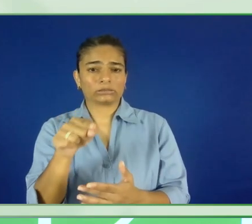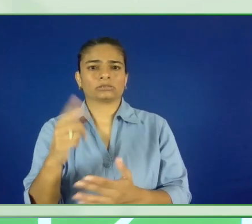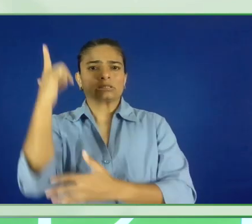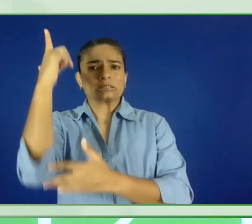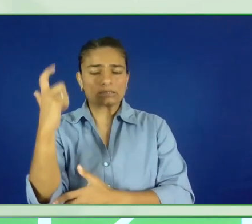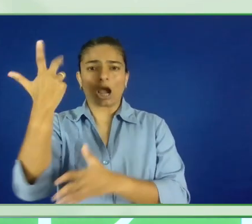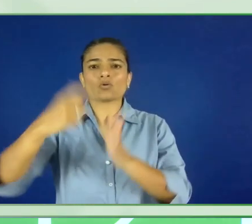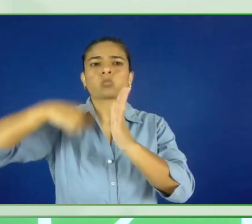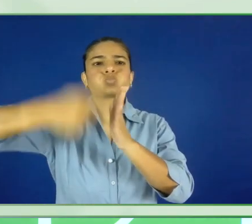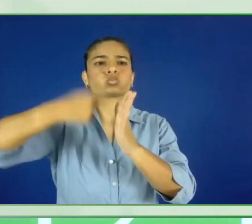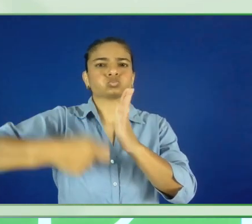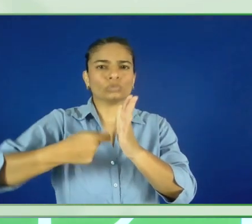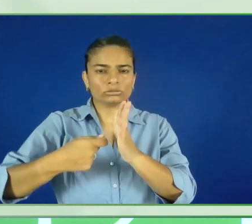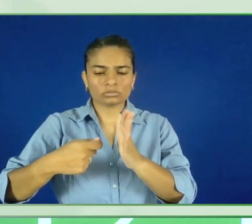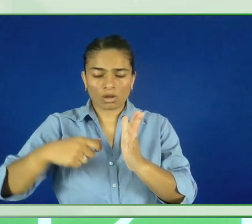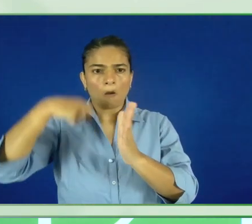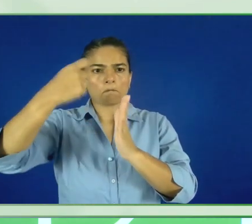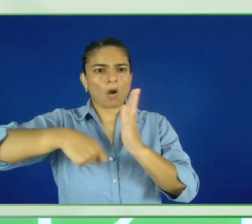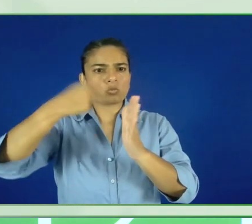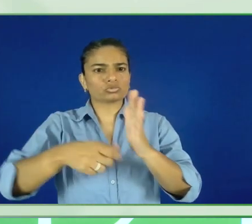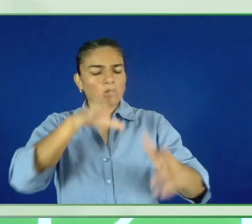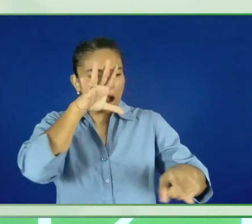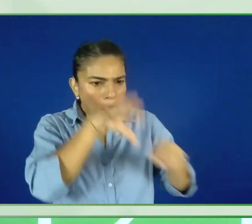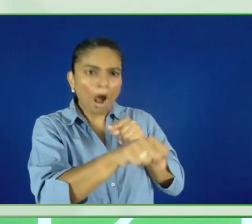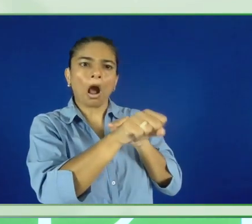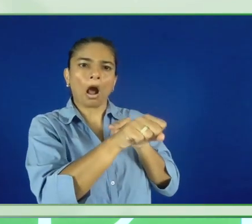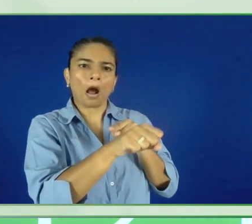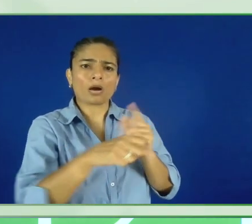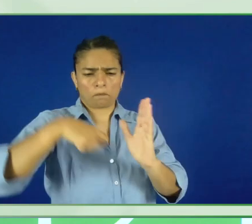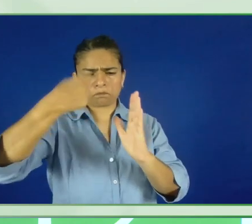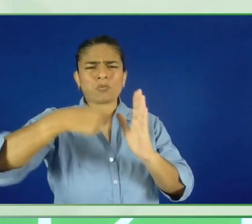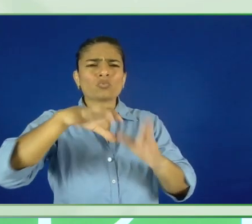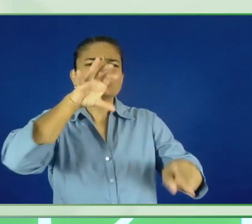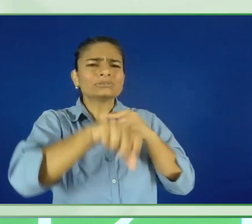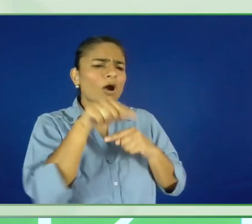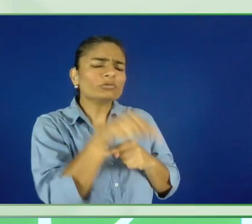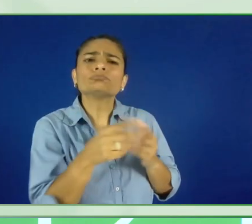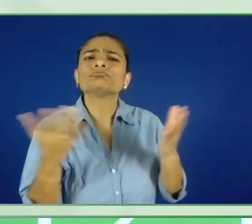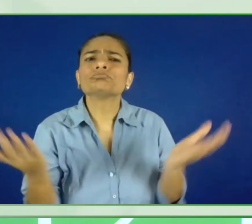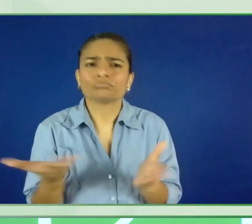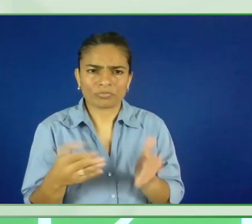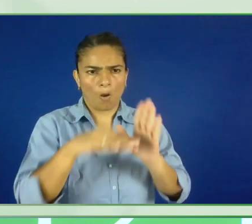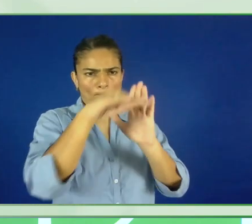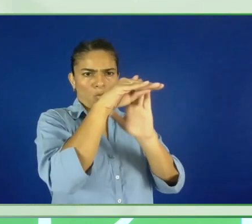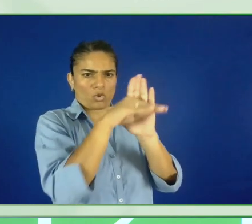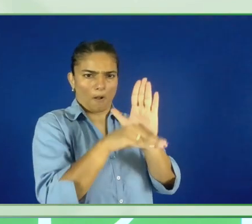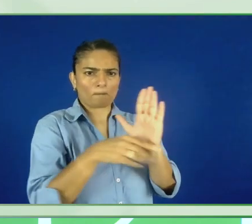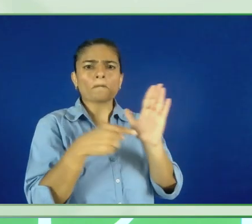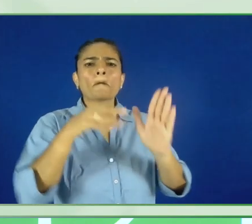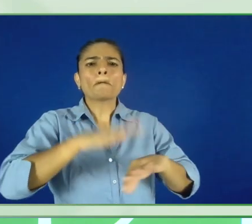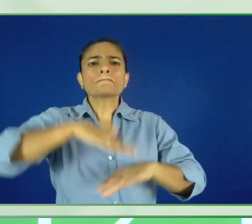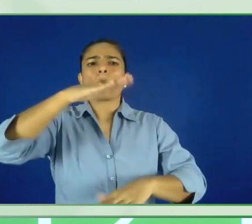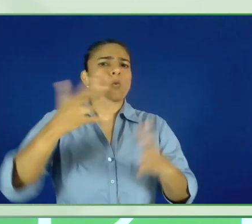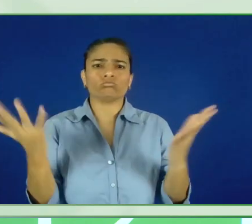program which works for collecting grassroots innovation from rural parts